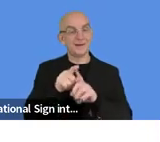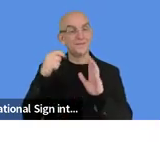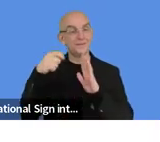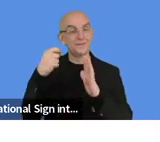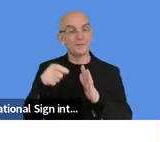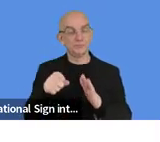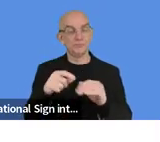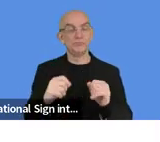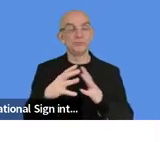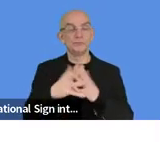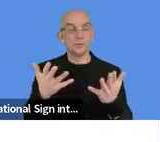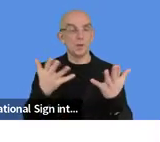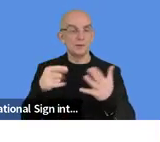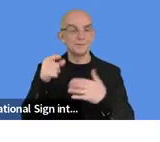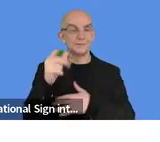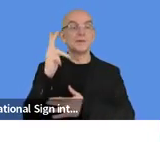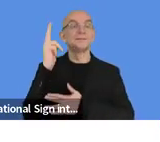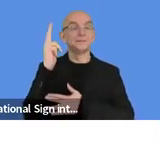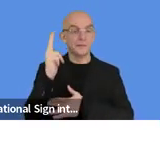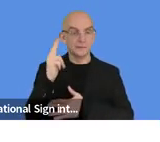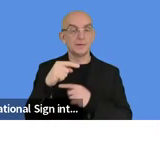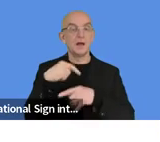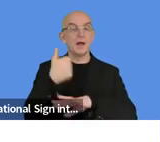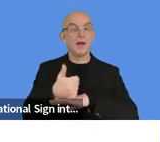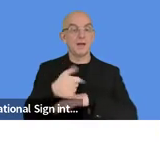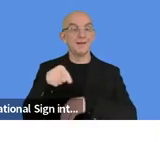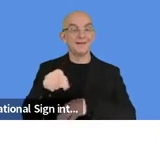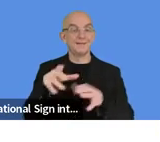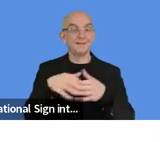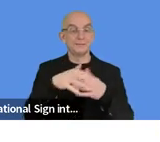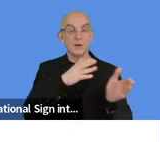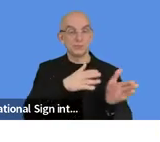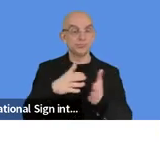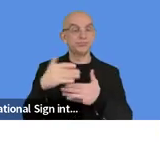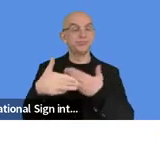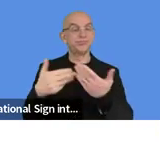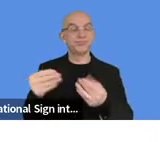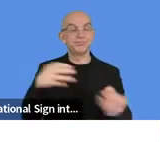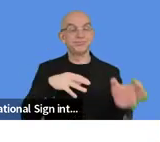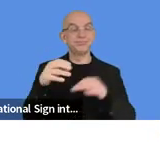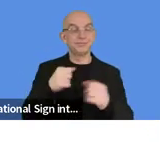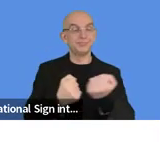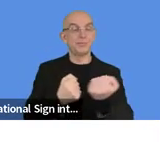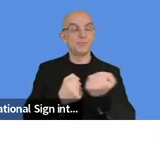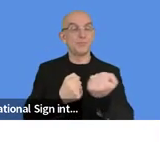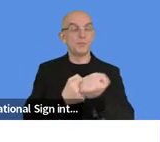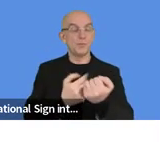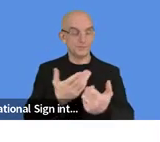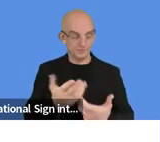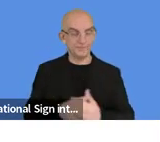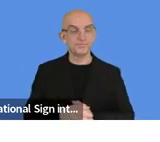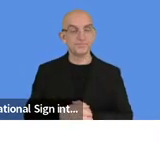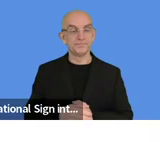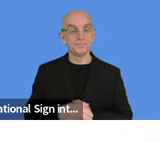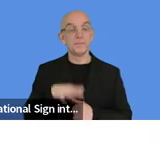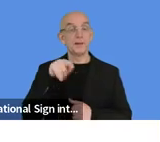Program is also founder-centric. So we make sure that we have incentives in the form of rewards and giveaways. We make sure that we